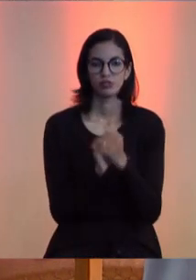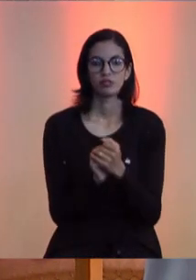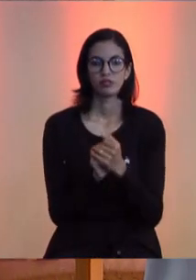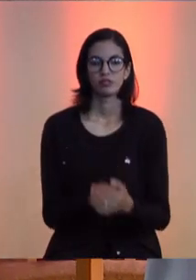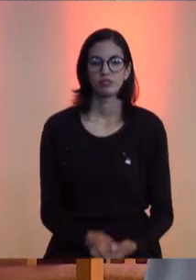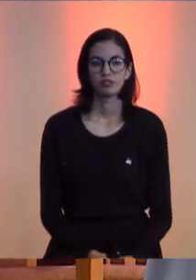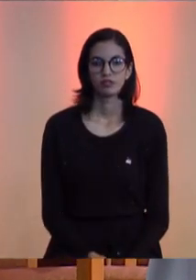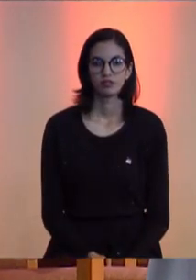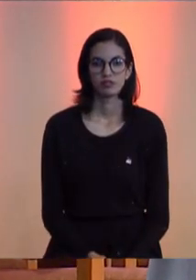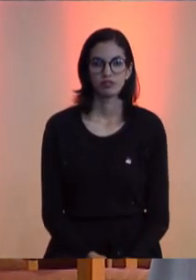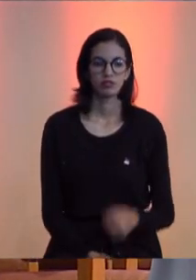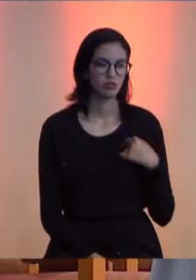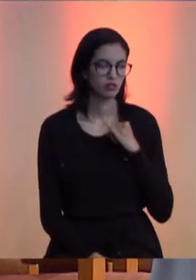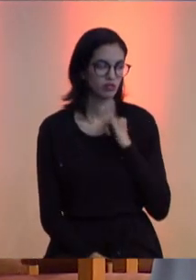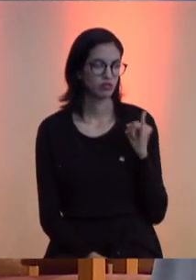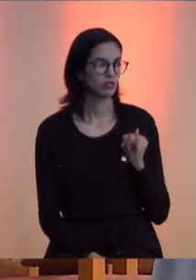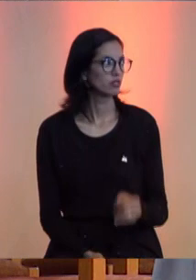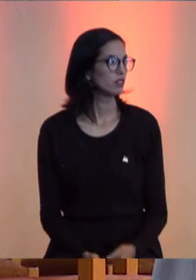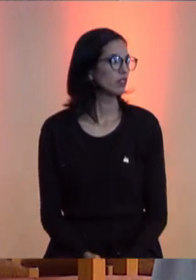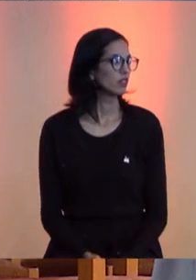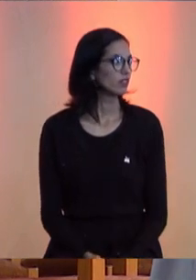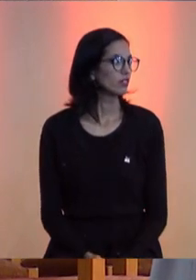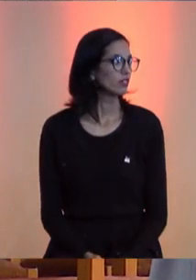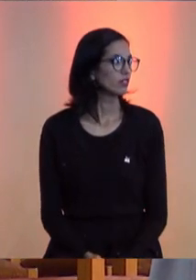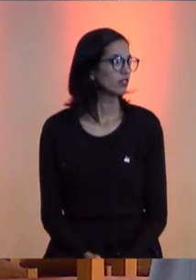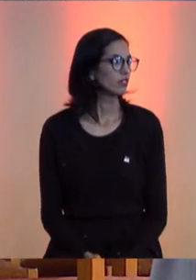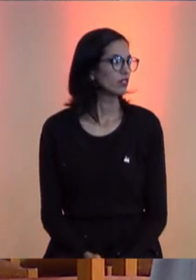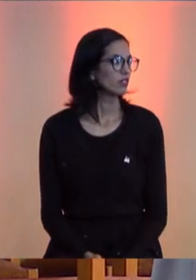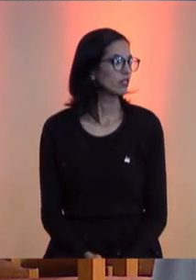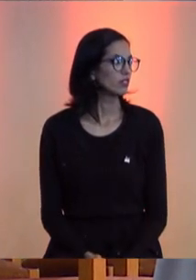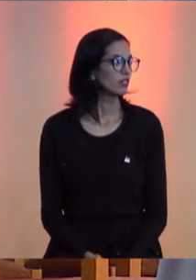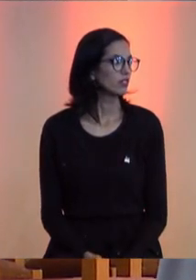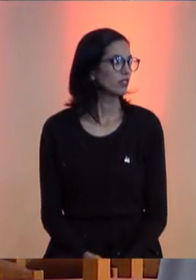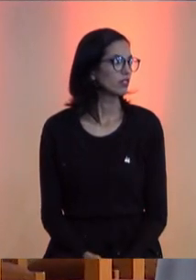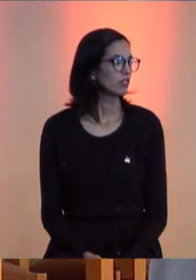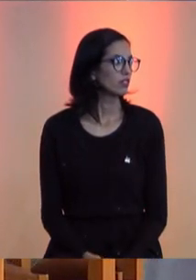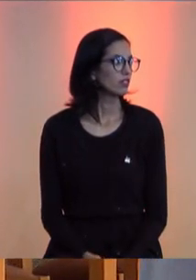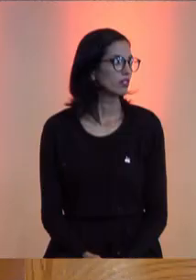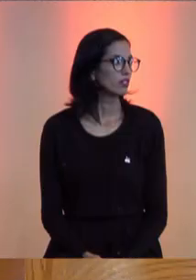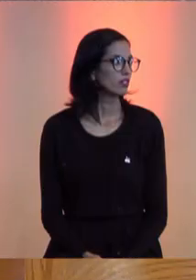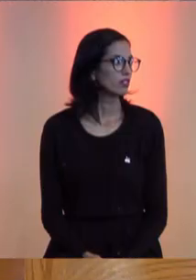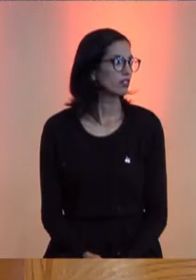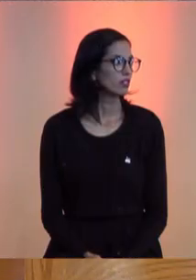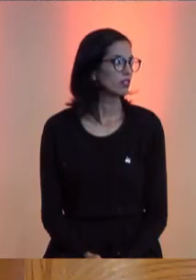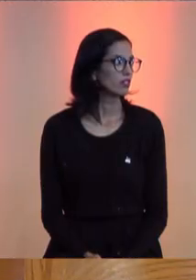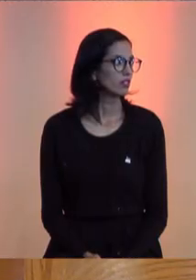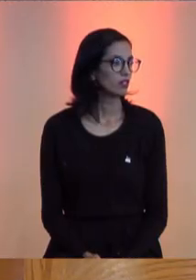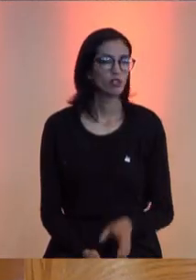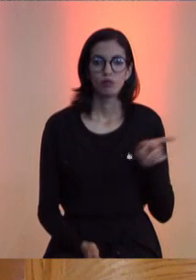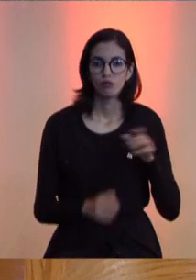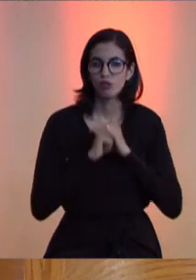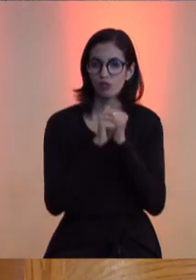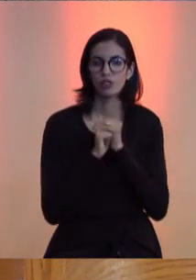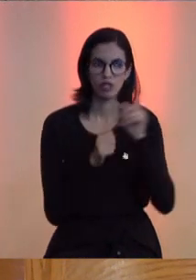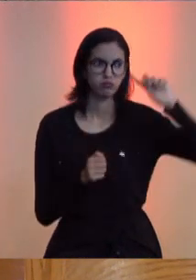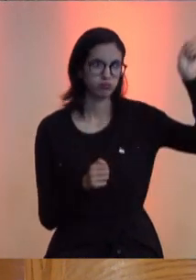too late. Le dije, demasiado tarde. You don't pray when lightning hits, Pastor. No tienes que orar cuando el rayo golpea. You see, young people, you